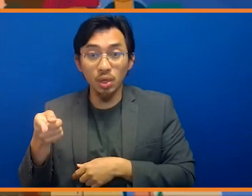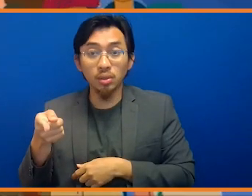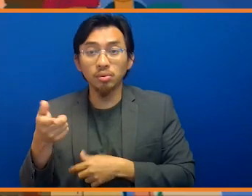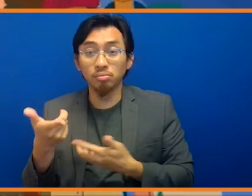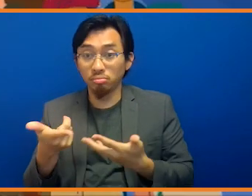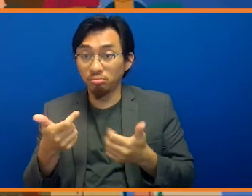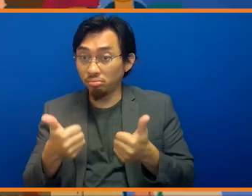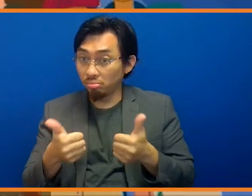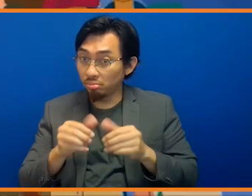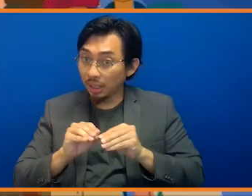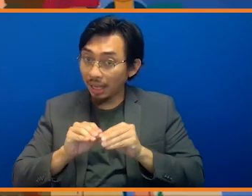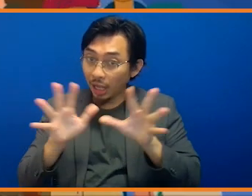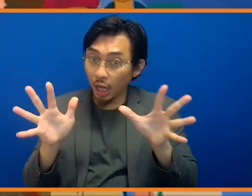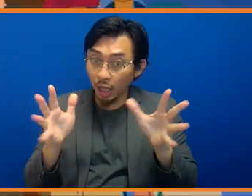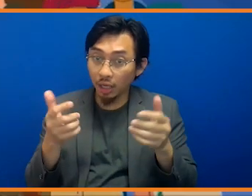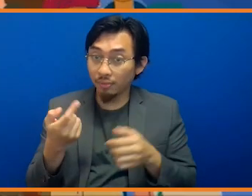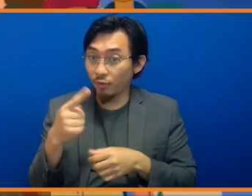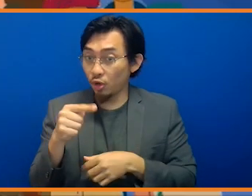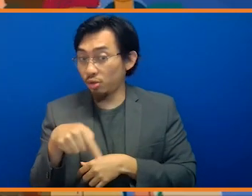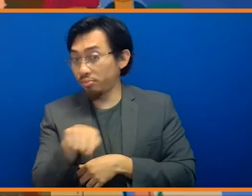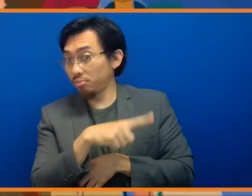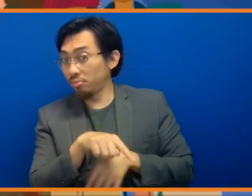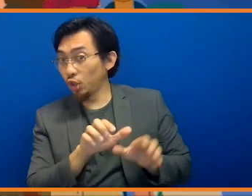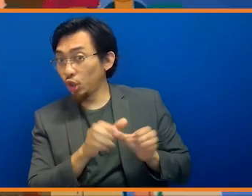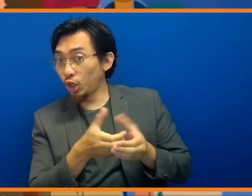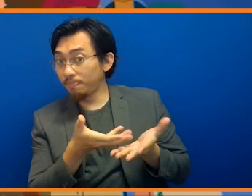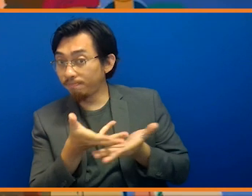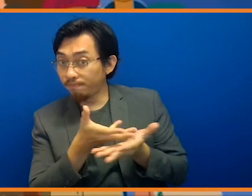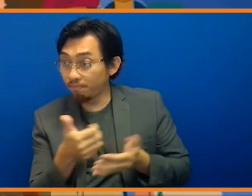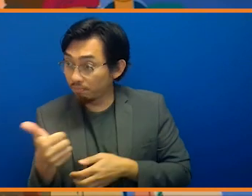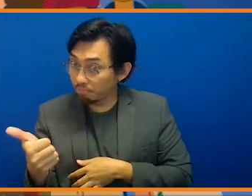clear about this one for the group discussions?